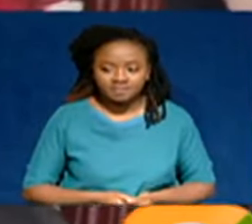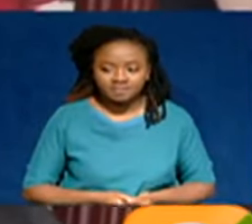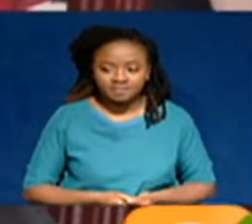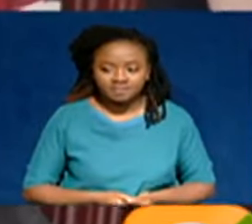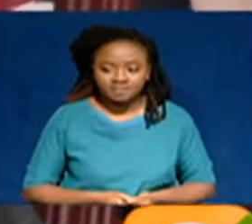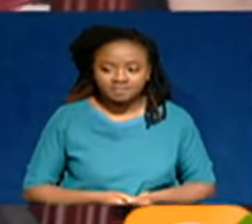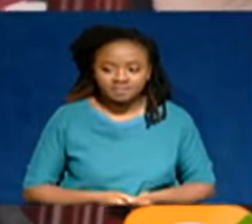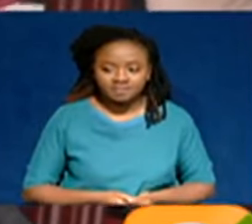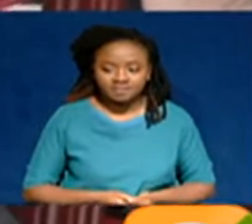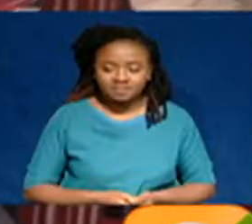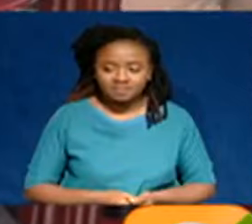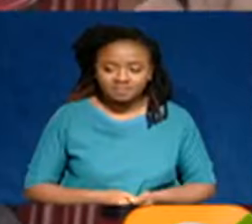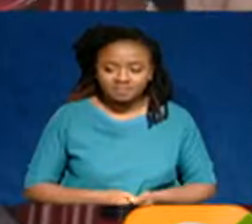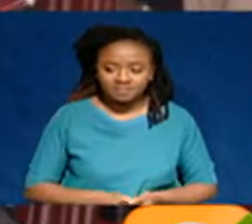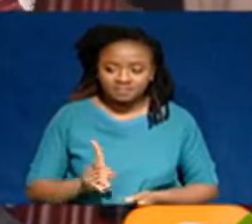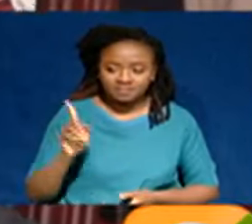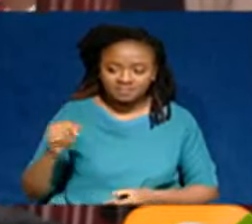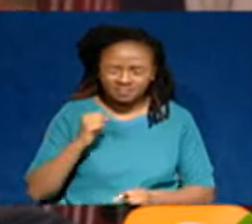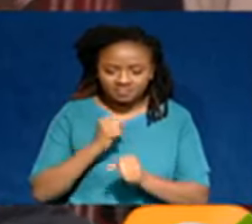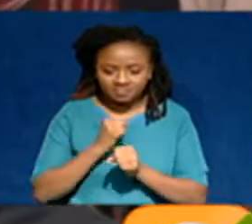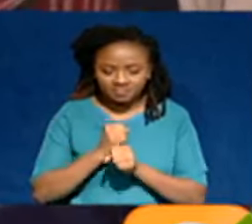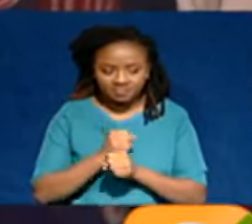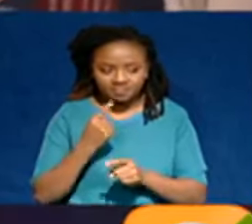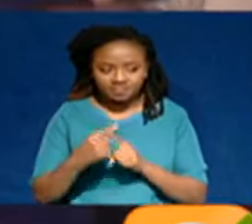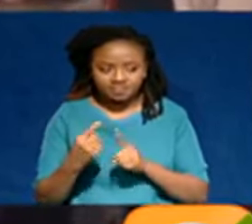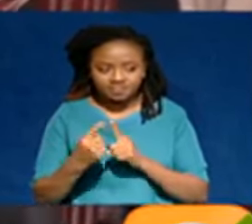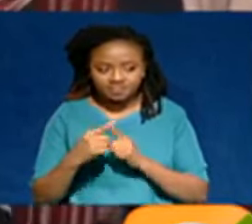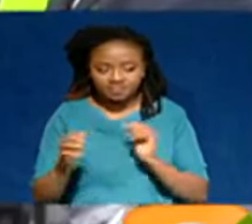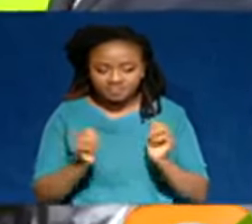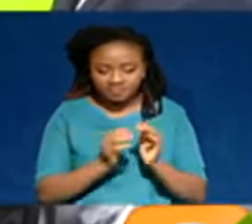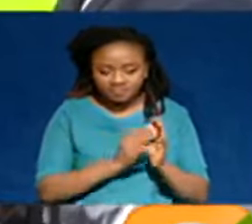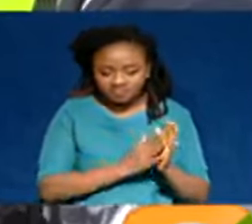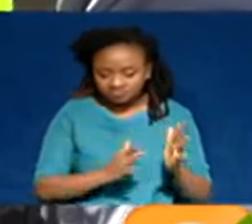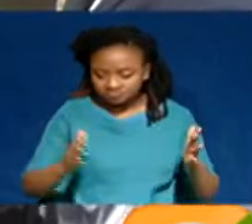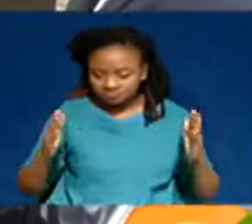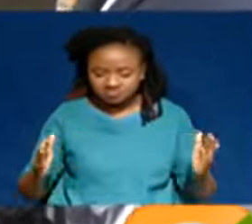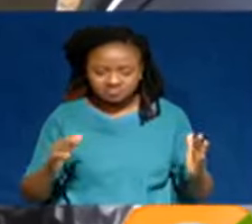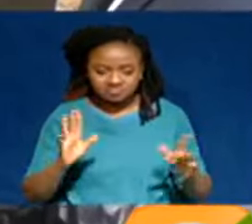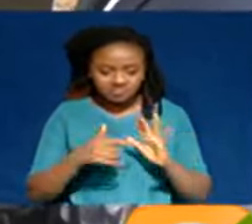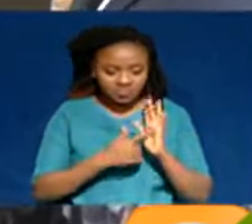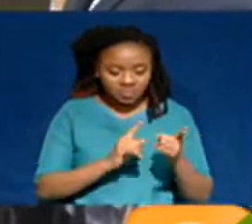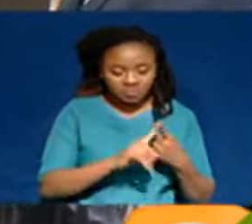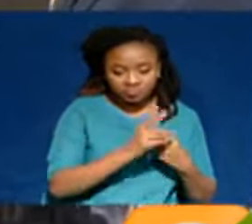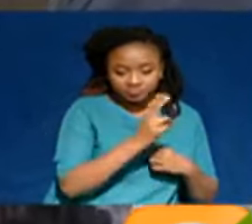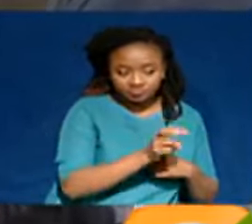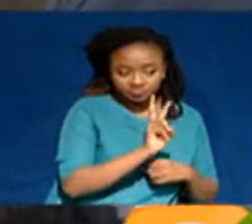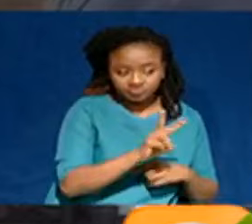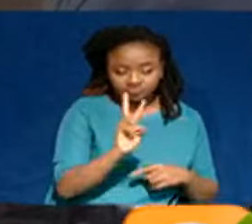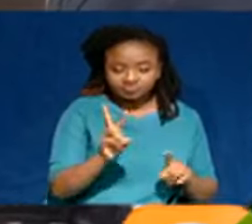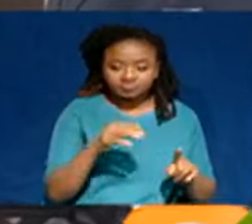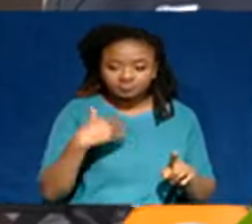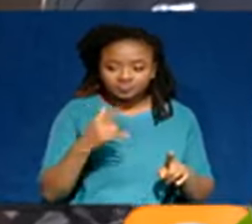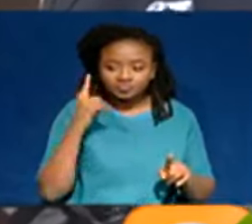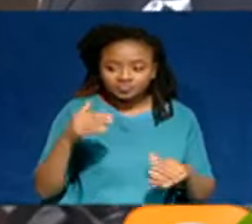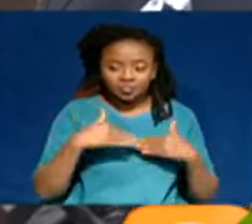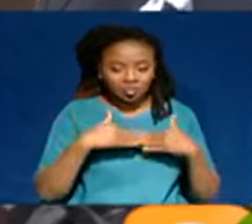Professor Wainaina's tenure at Kenyatta University has been marred by controversy. In the year 2022, he is remembered for